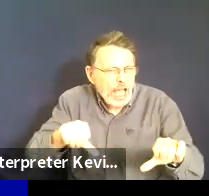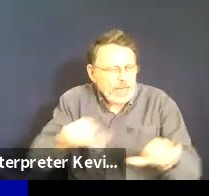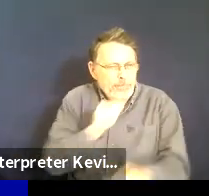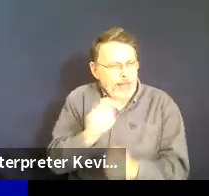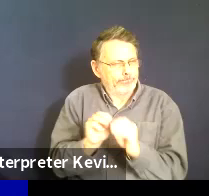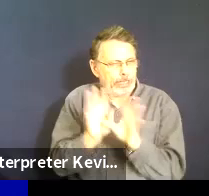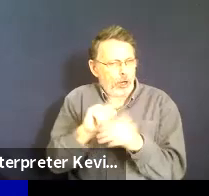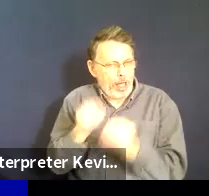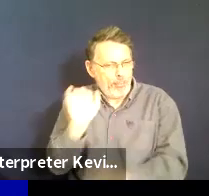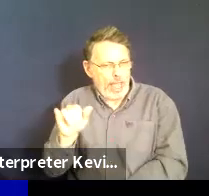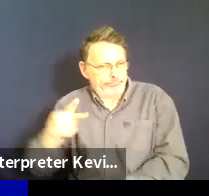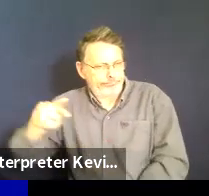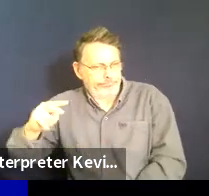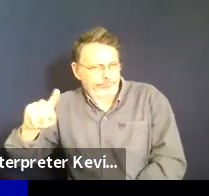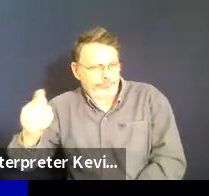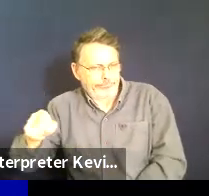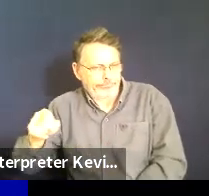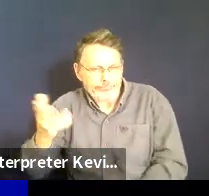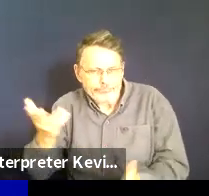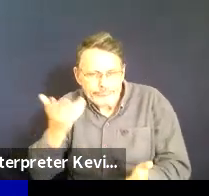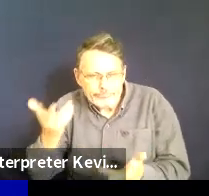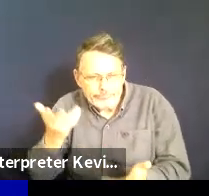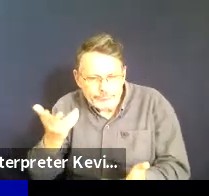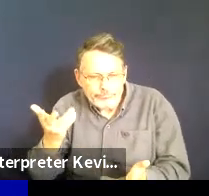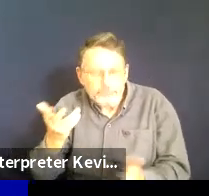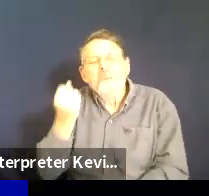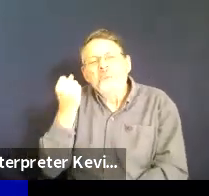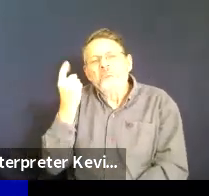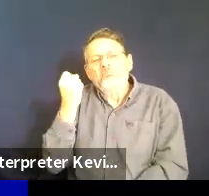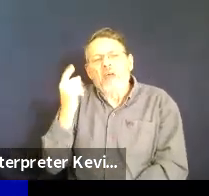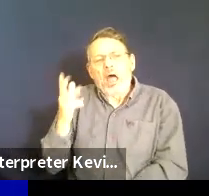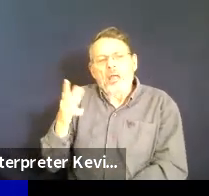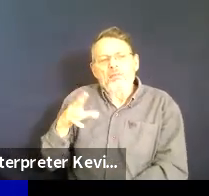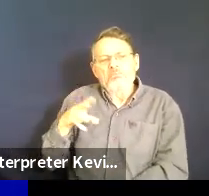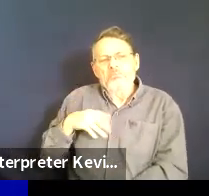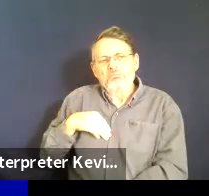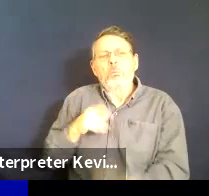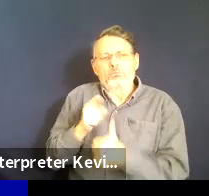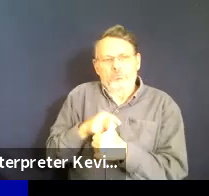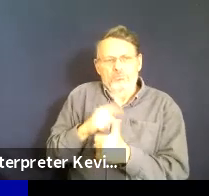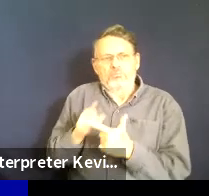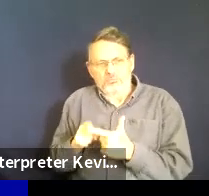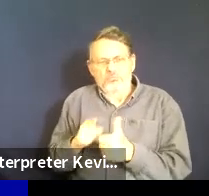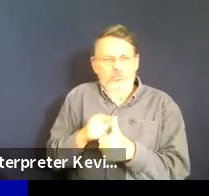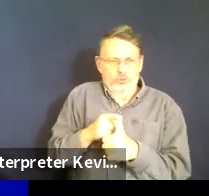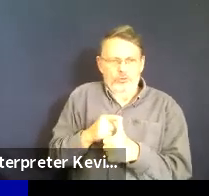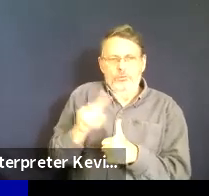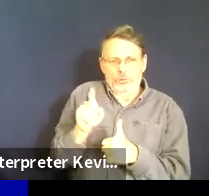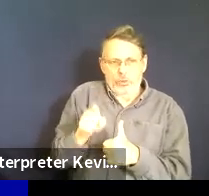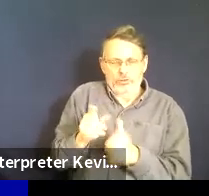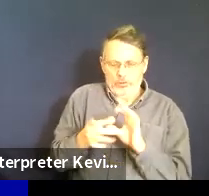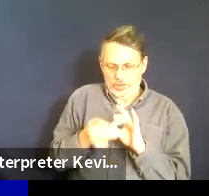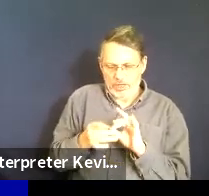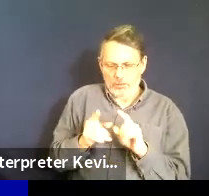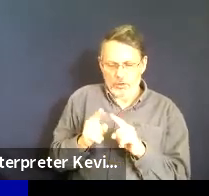maybe you guys can understand what that. Yeah, so I can take those one at a time. First, with regards to